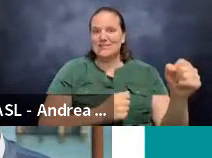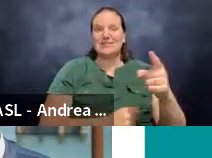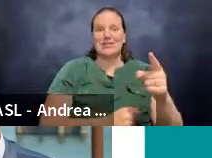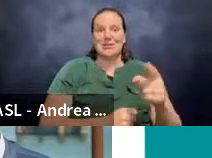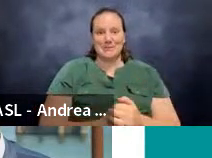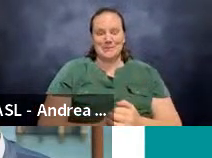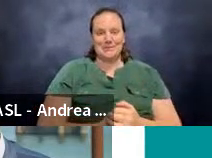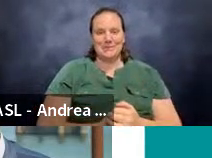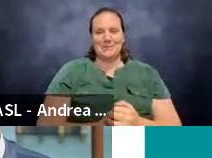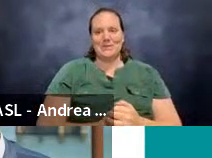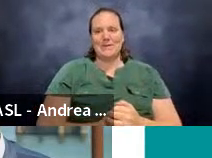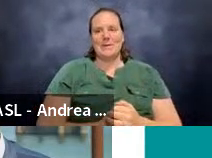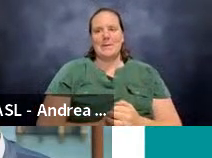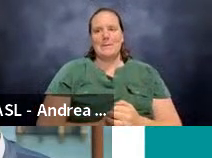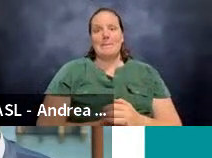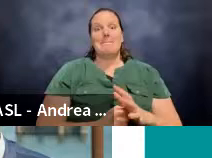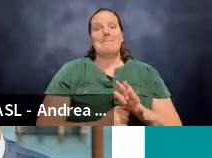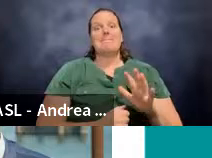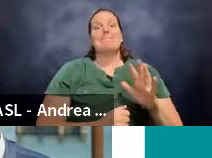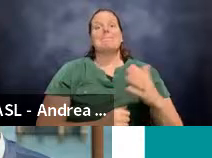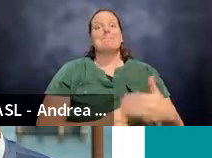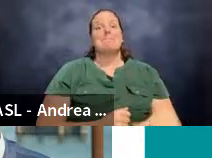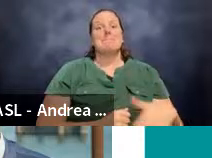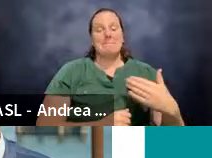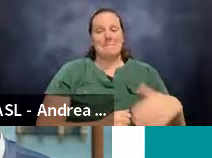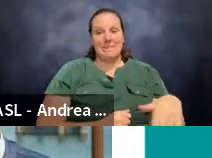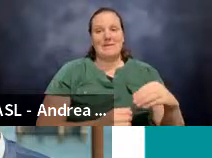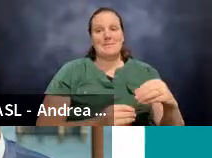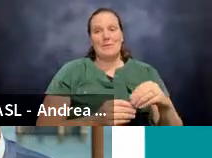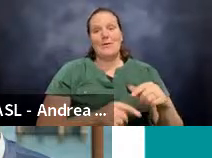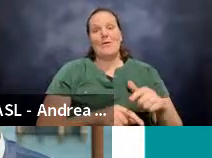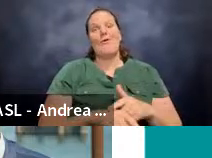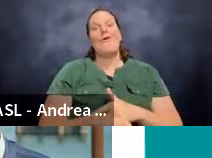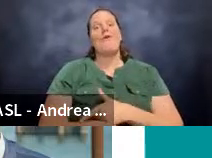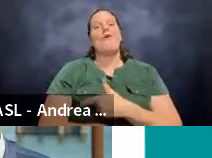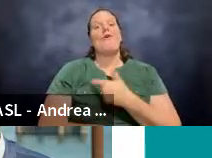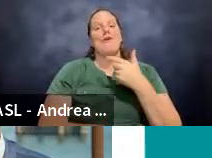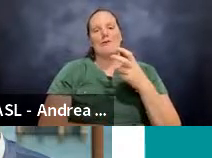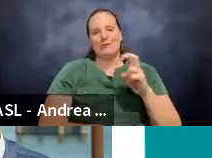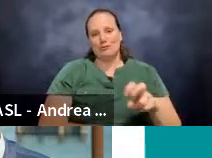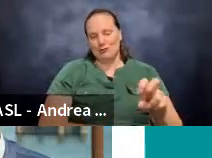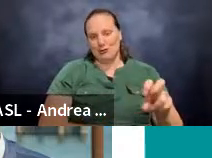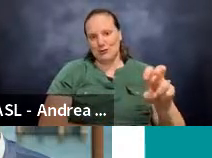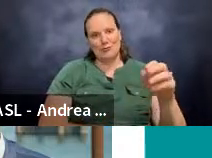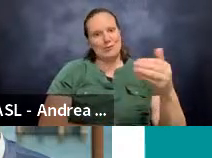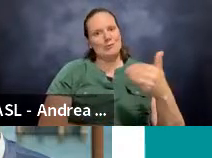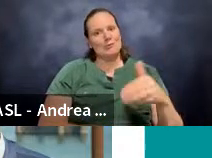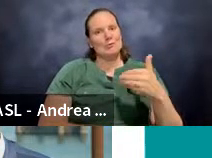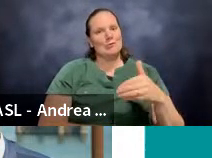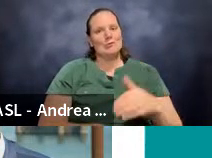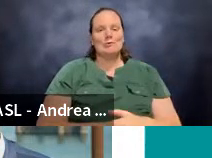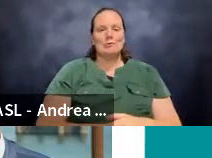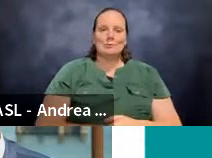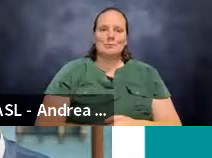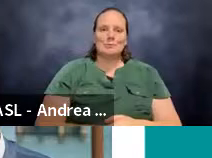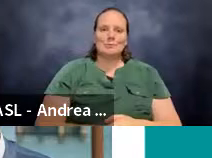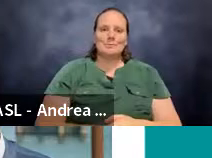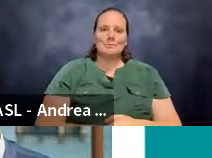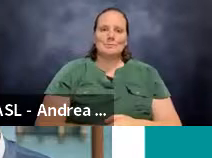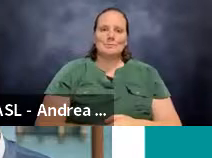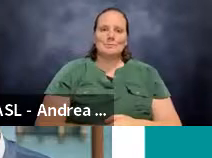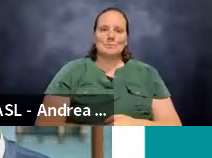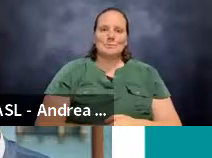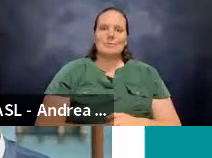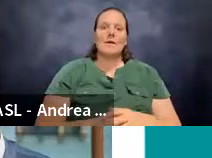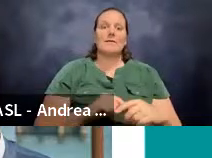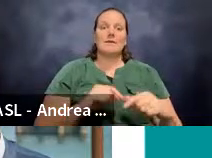And then we're going to be in for a even longer journey. And so this group